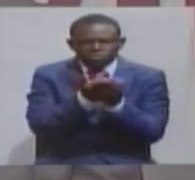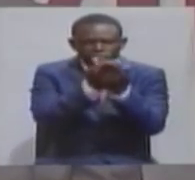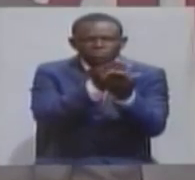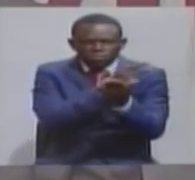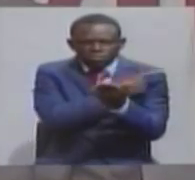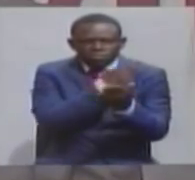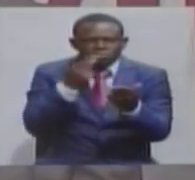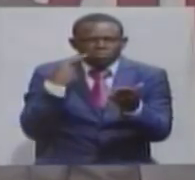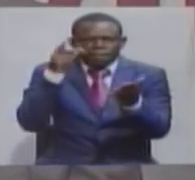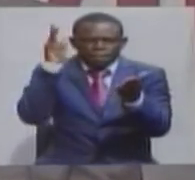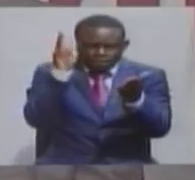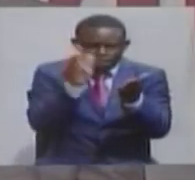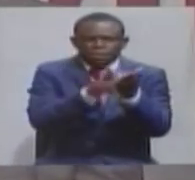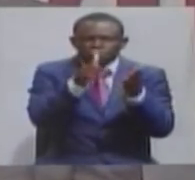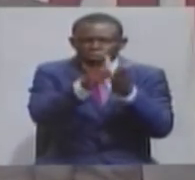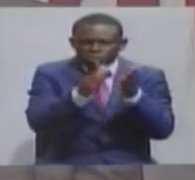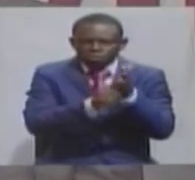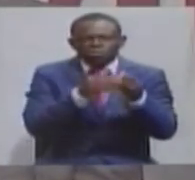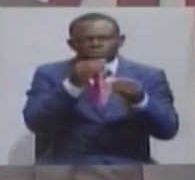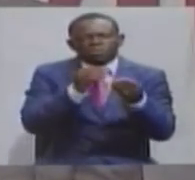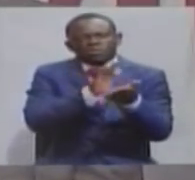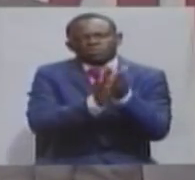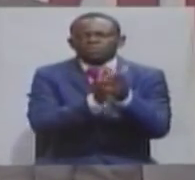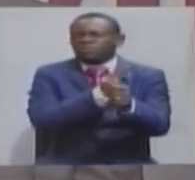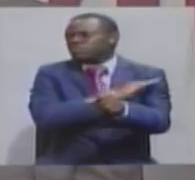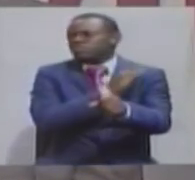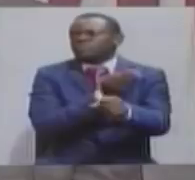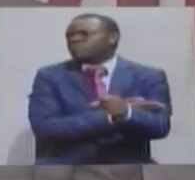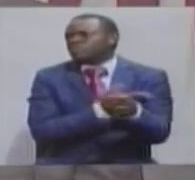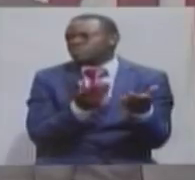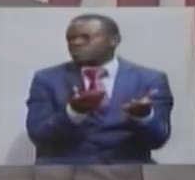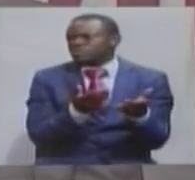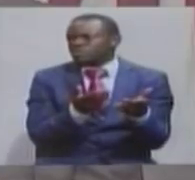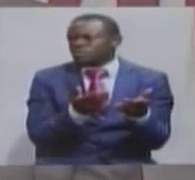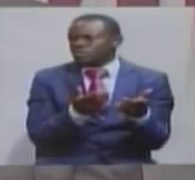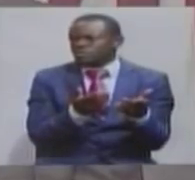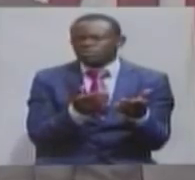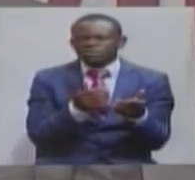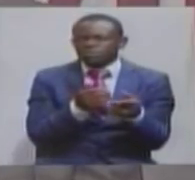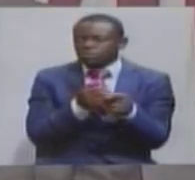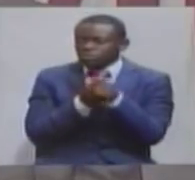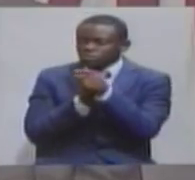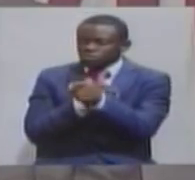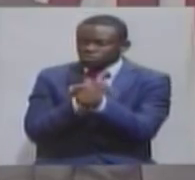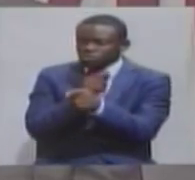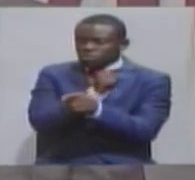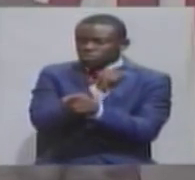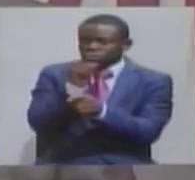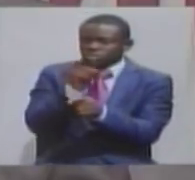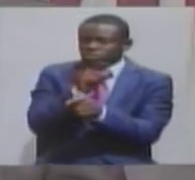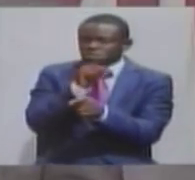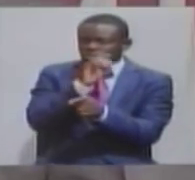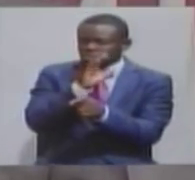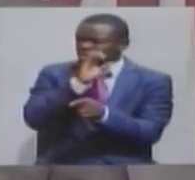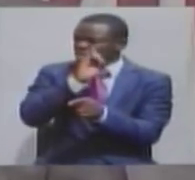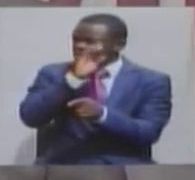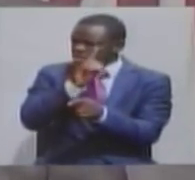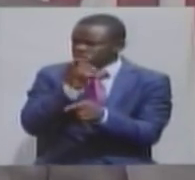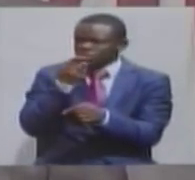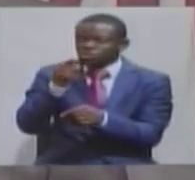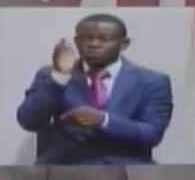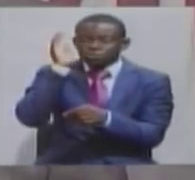about? Is ZCID going to be the one that's going to tell us to enforce the electoral reform? Is it the Commonwealth that will tell